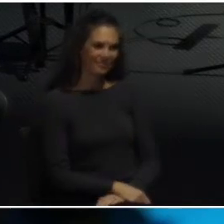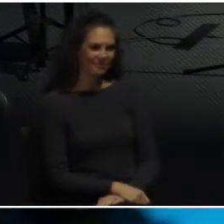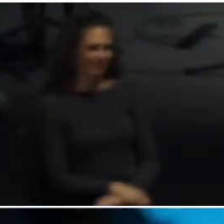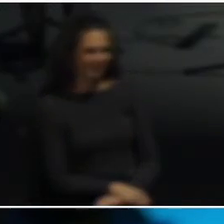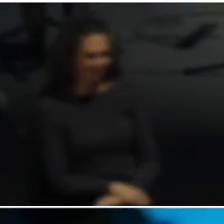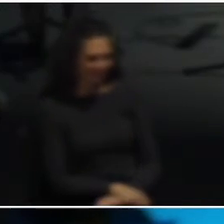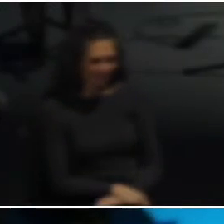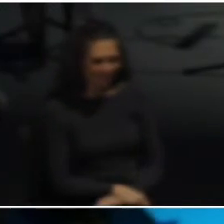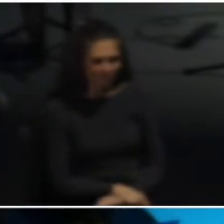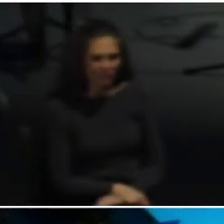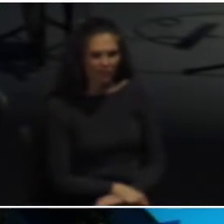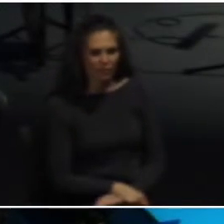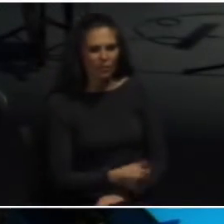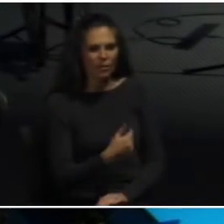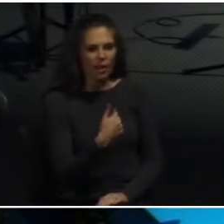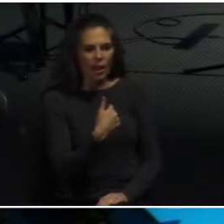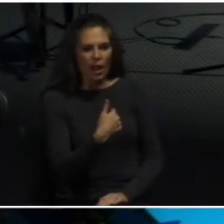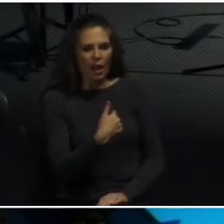from my life.